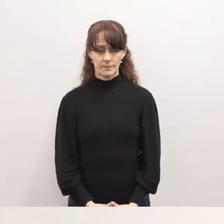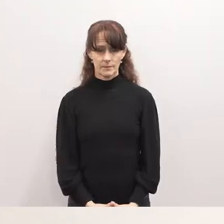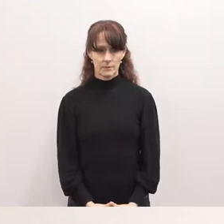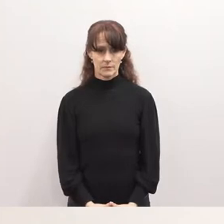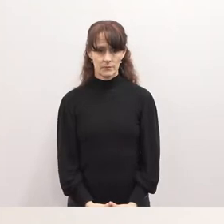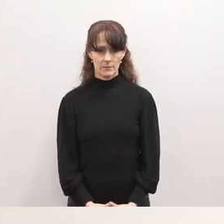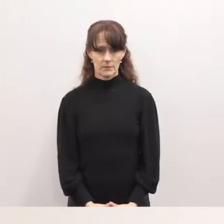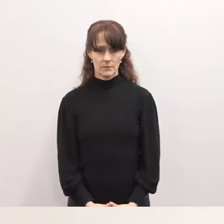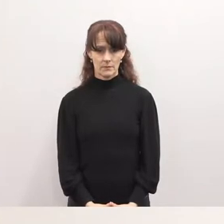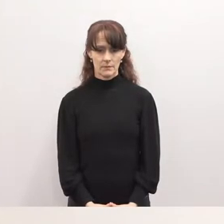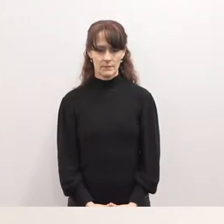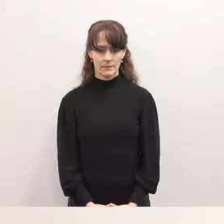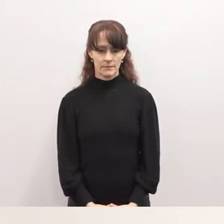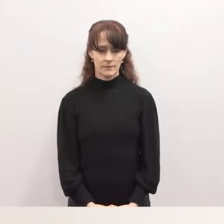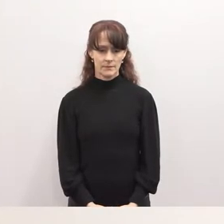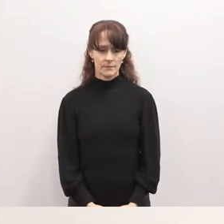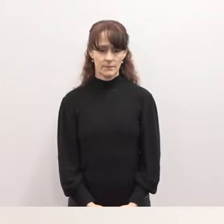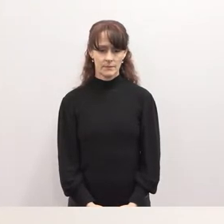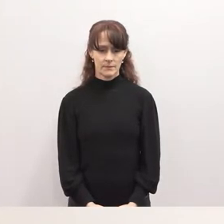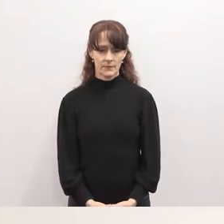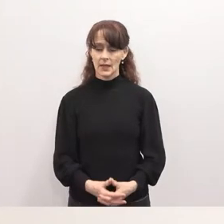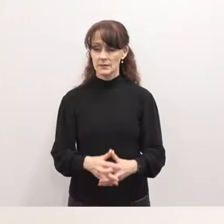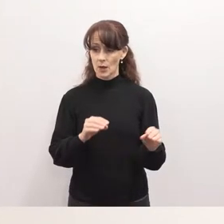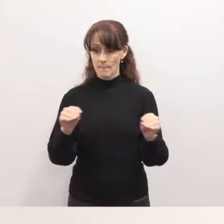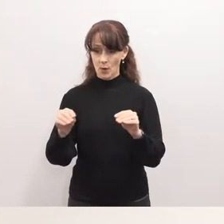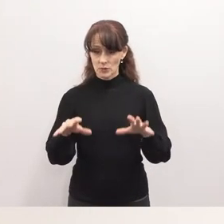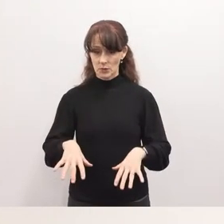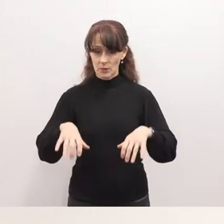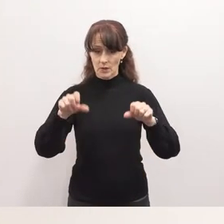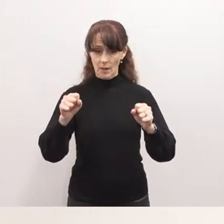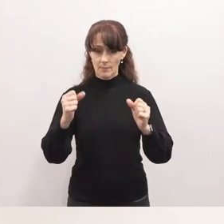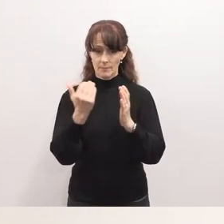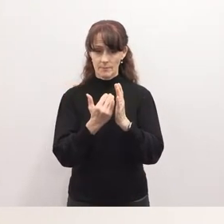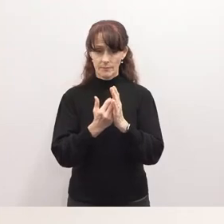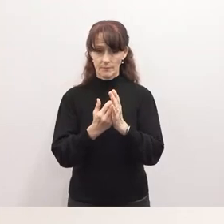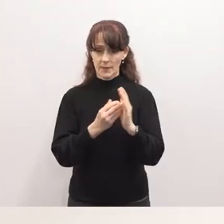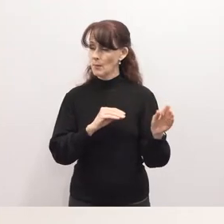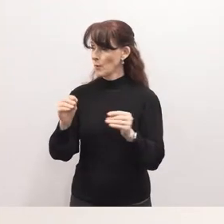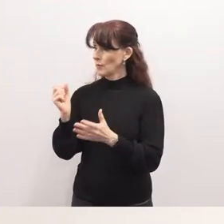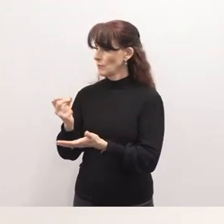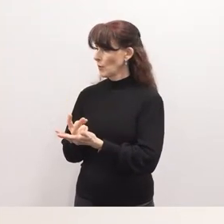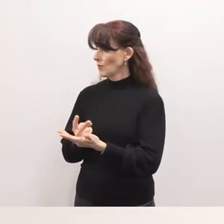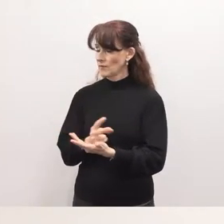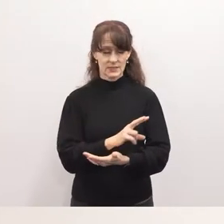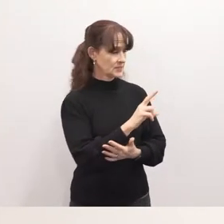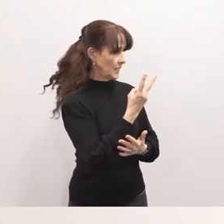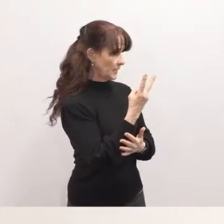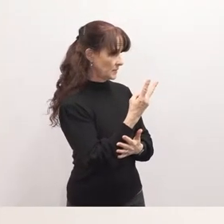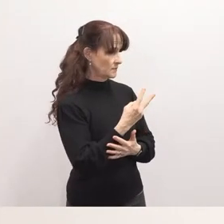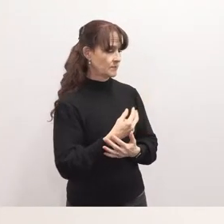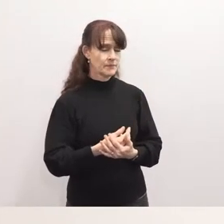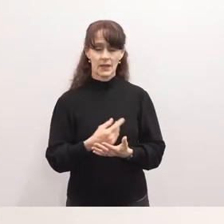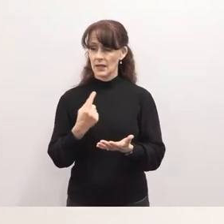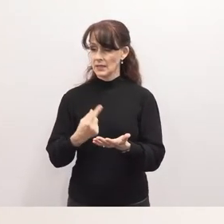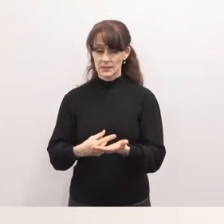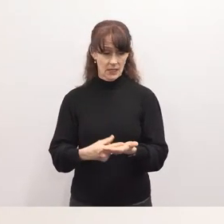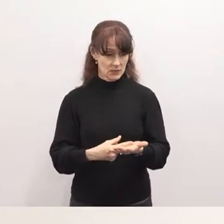If not, is there a motion to adopt the agenda as posted? I move to approve. Second.